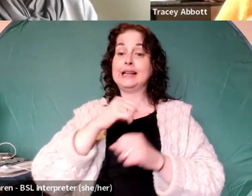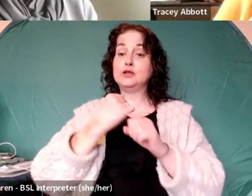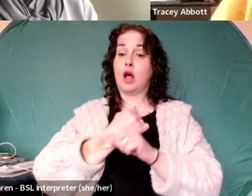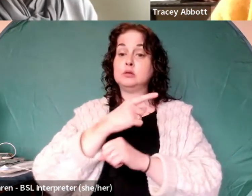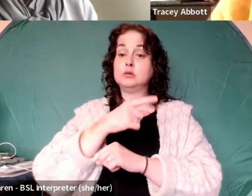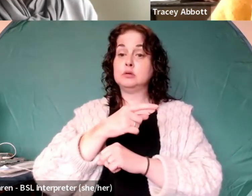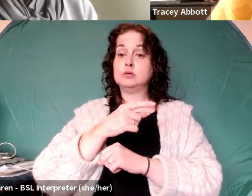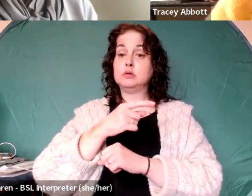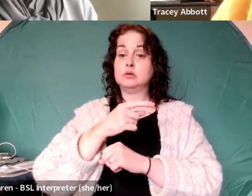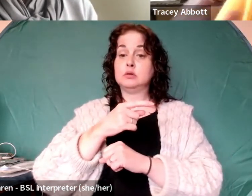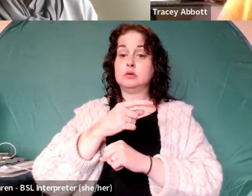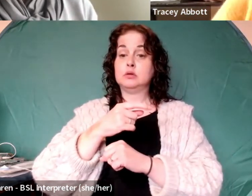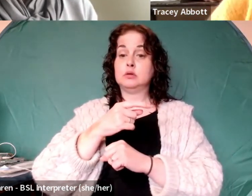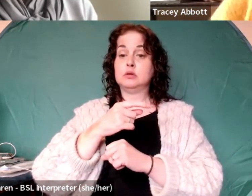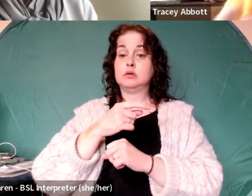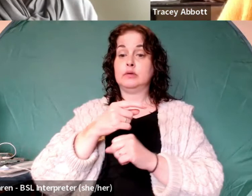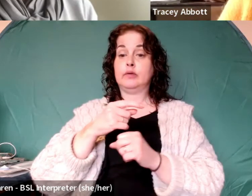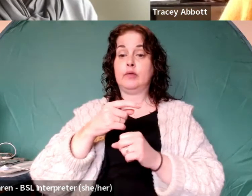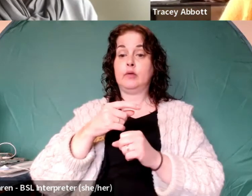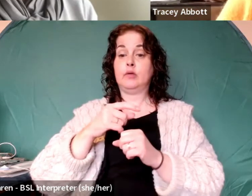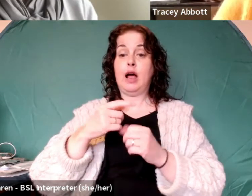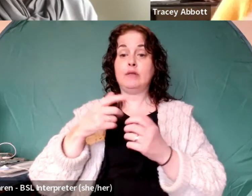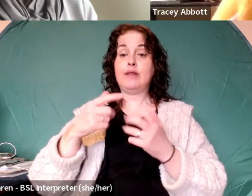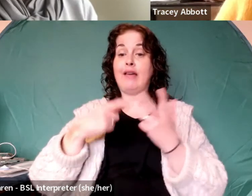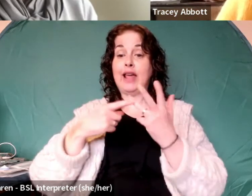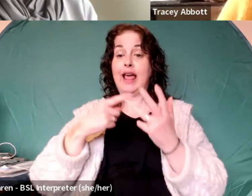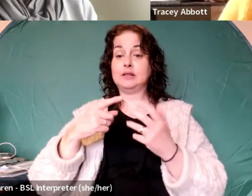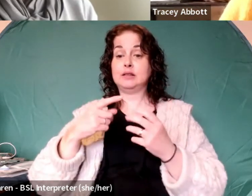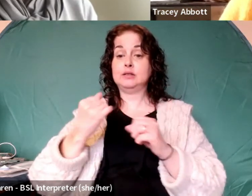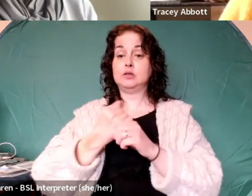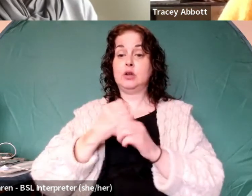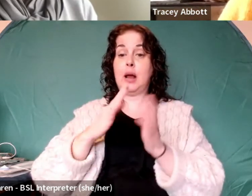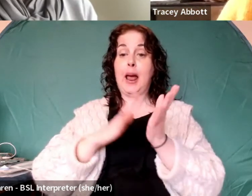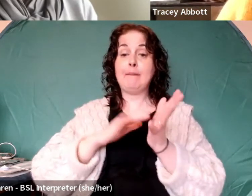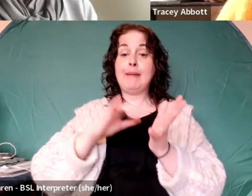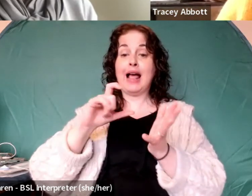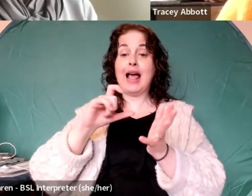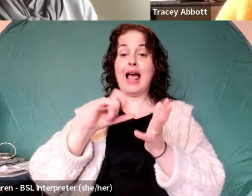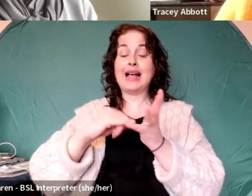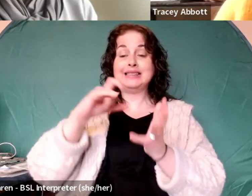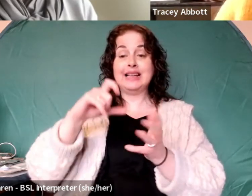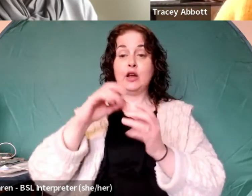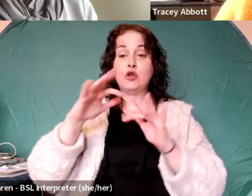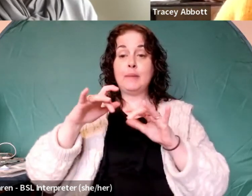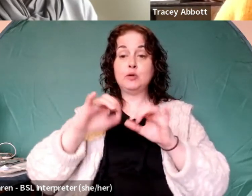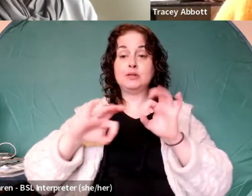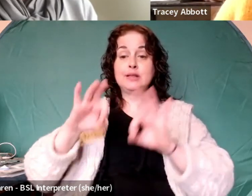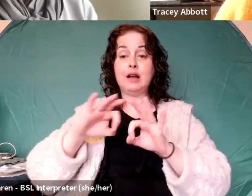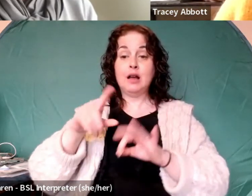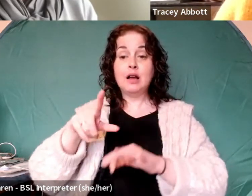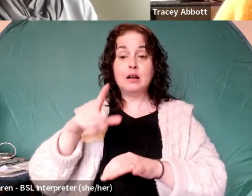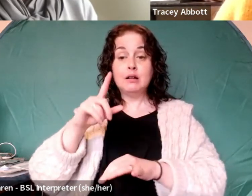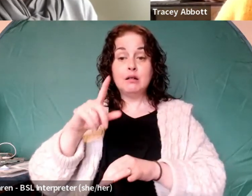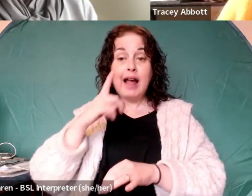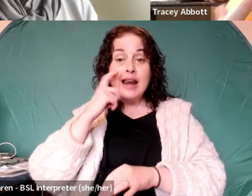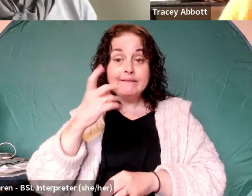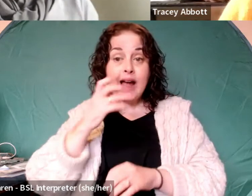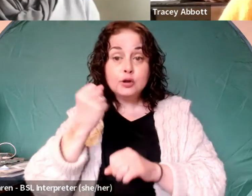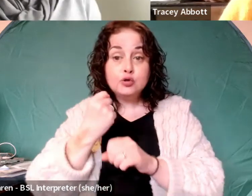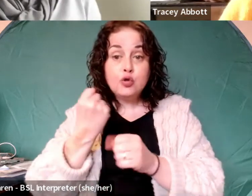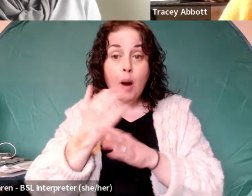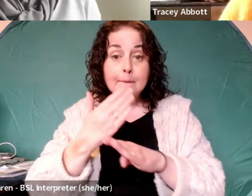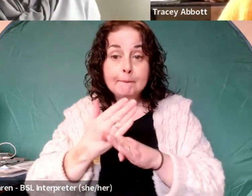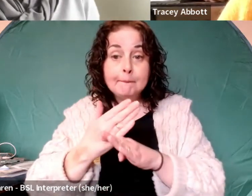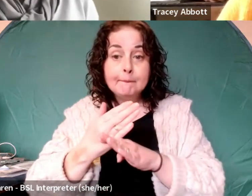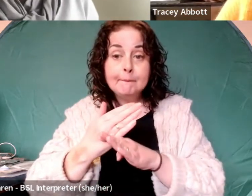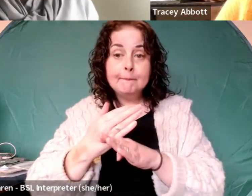this in spite of everything else. He's done an MSc in computer science. Can he find a job? I